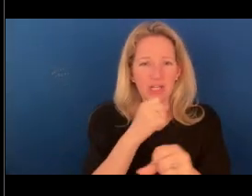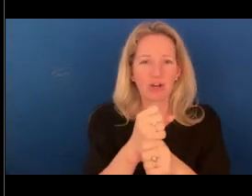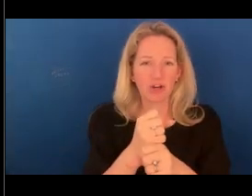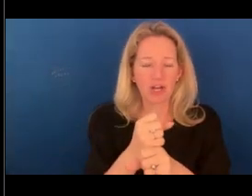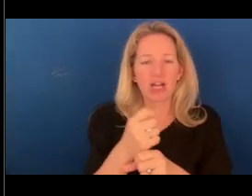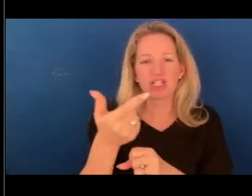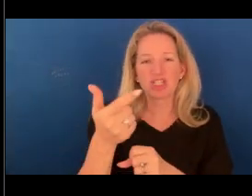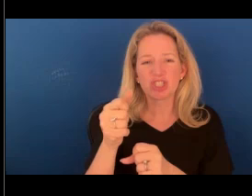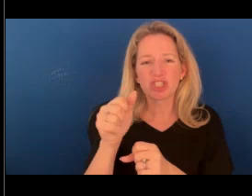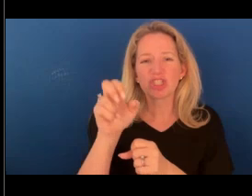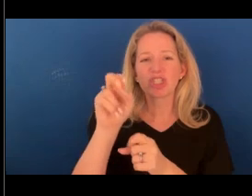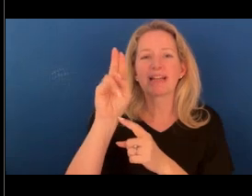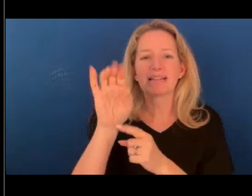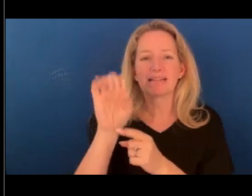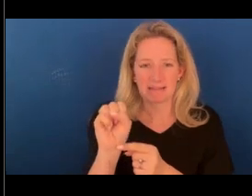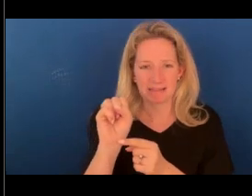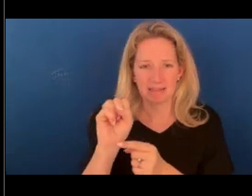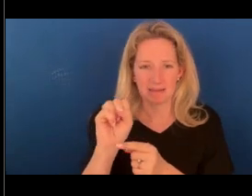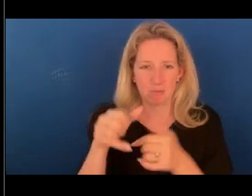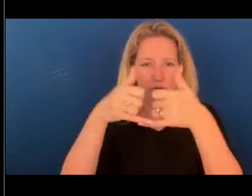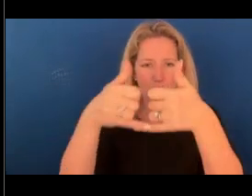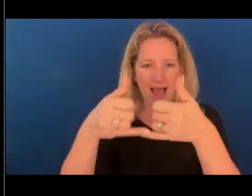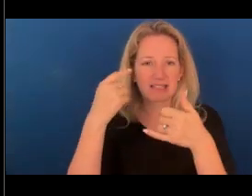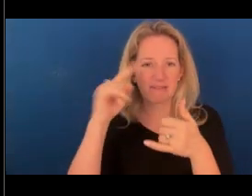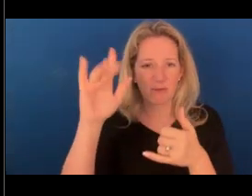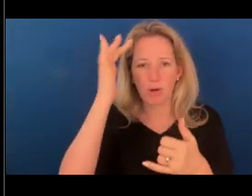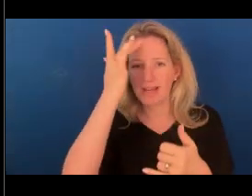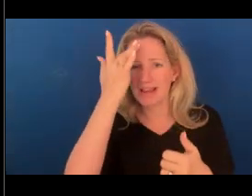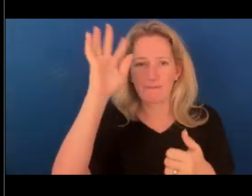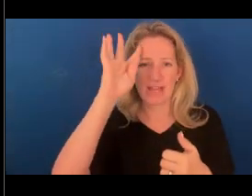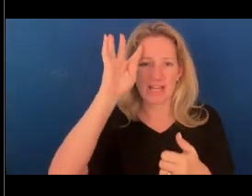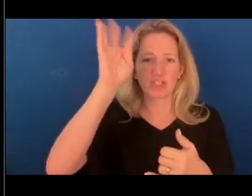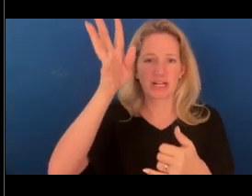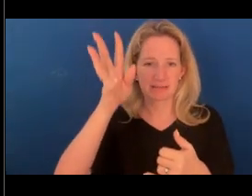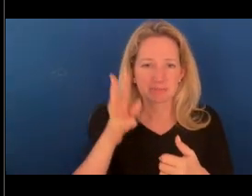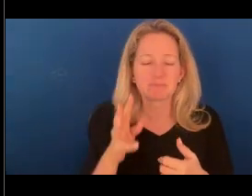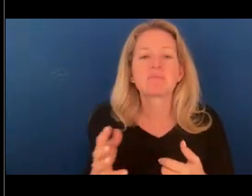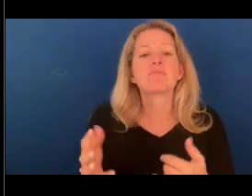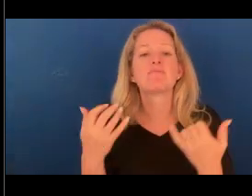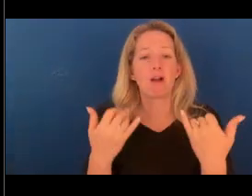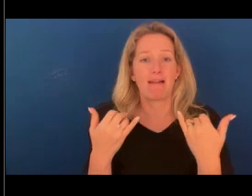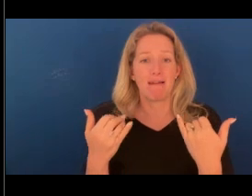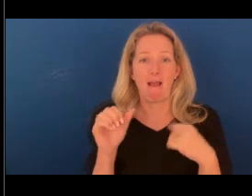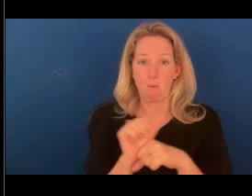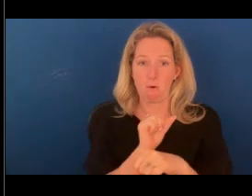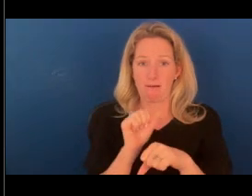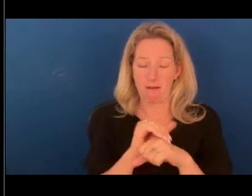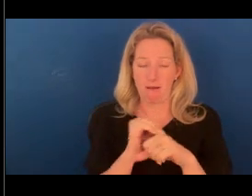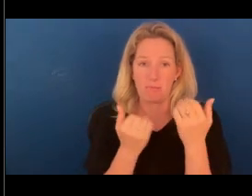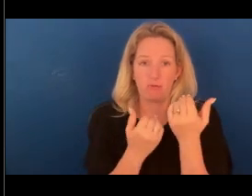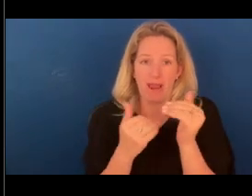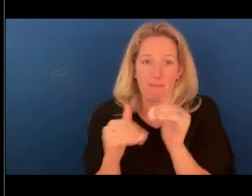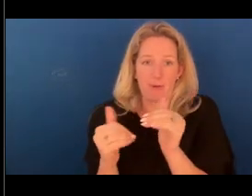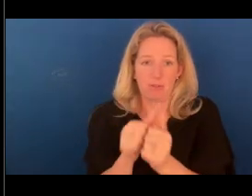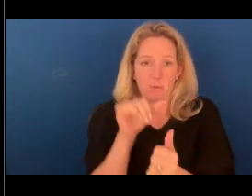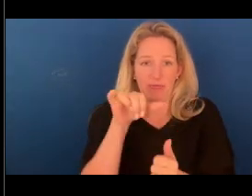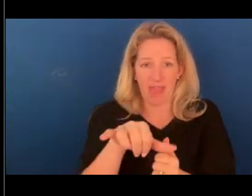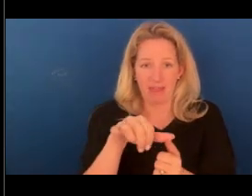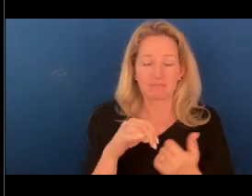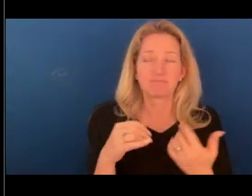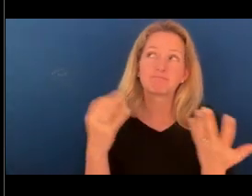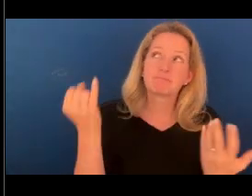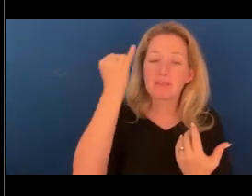Genius Prize for innovation. And we are right now working on the parameters of that. And so the idea would be